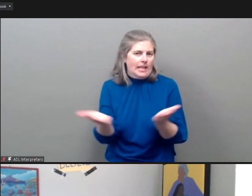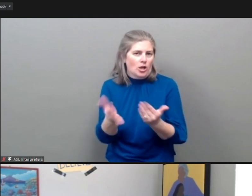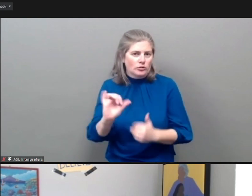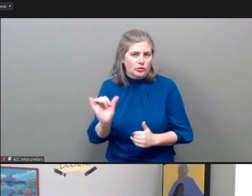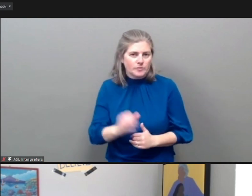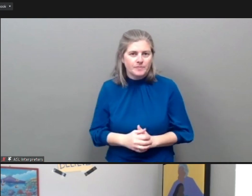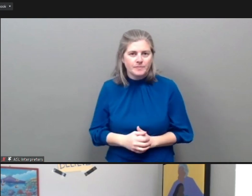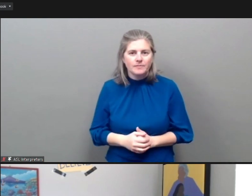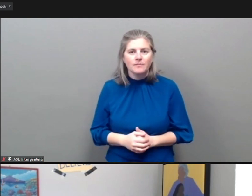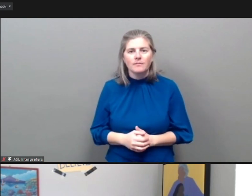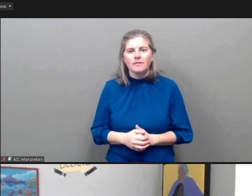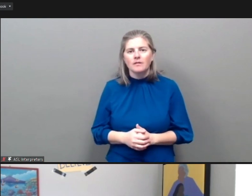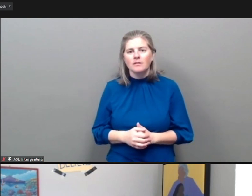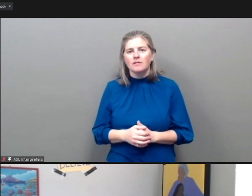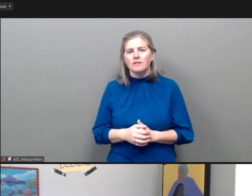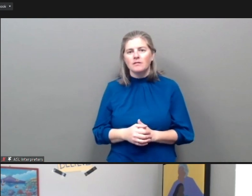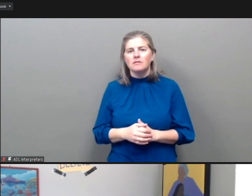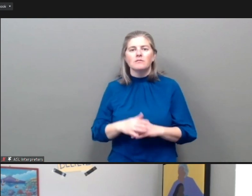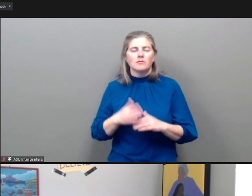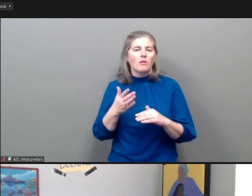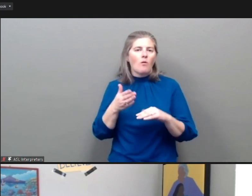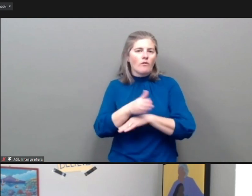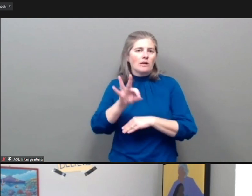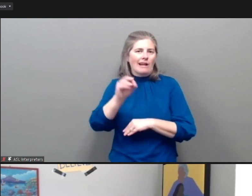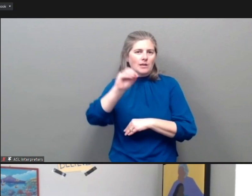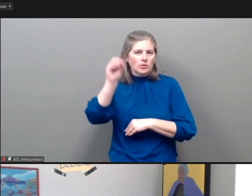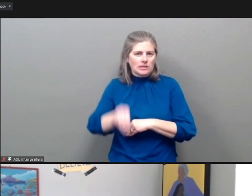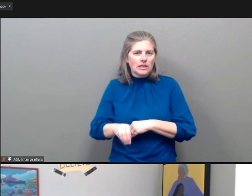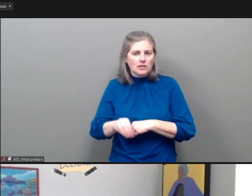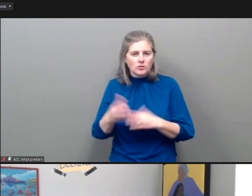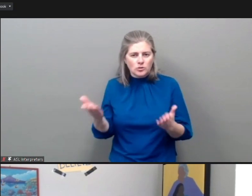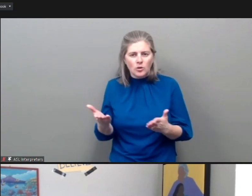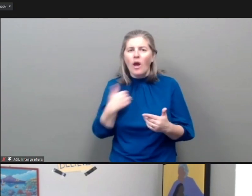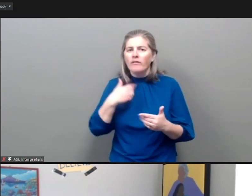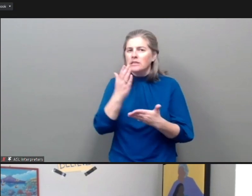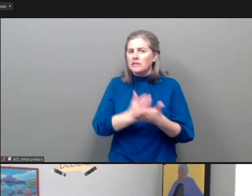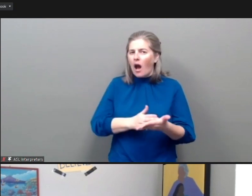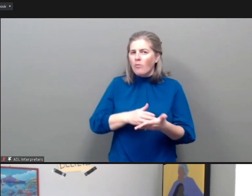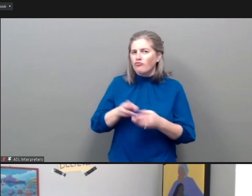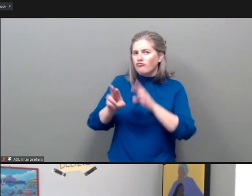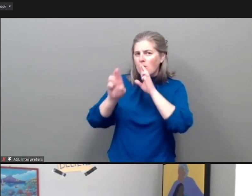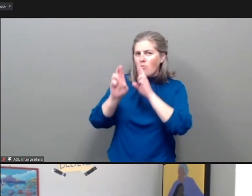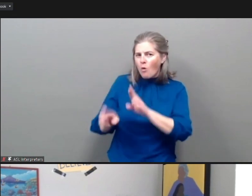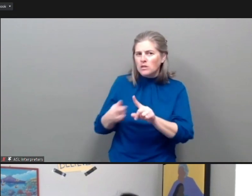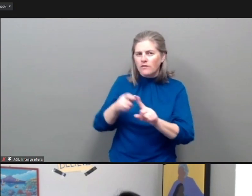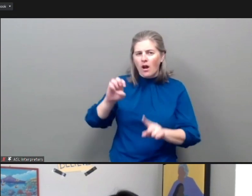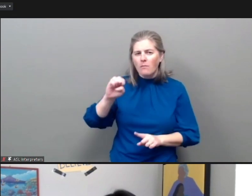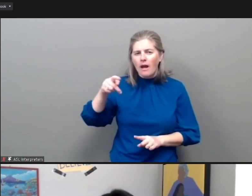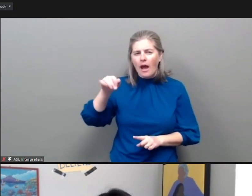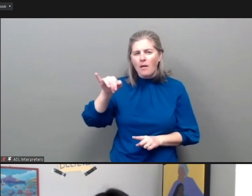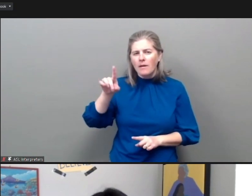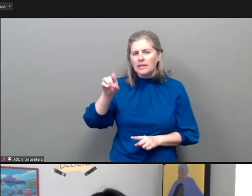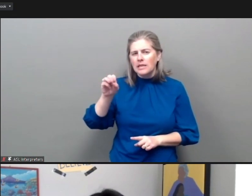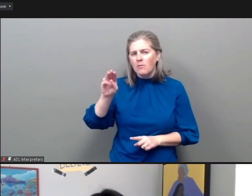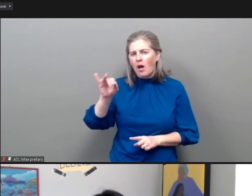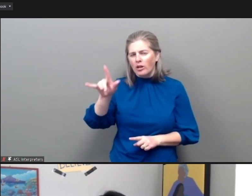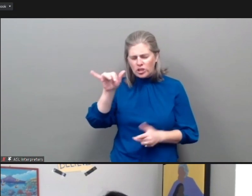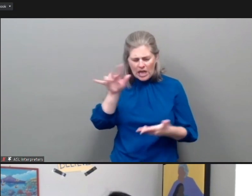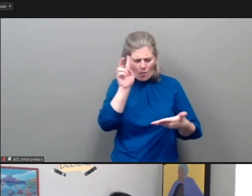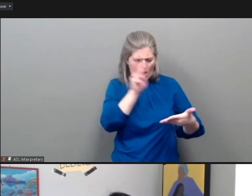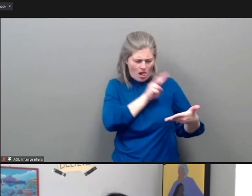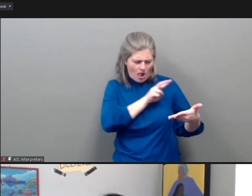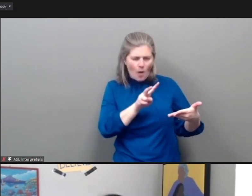New Mexico being well over 90% as well. We've got some epidemiology reports. If I can dig one up, I'll mention it